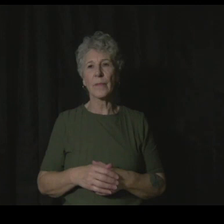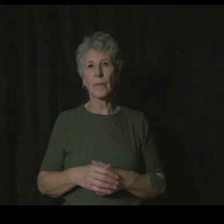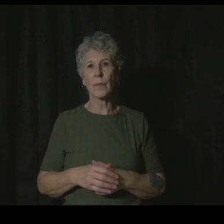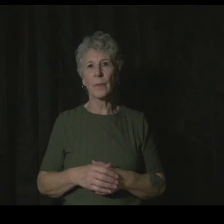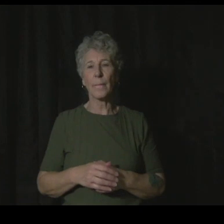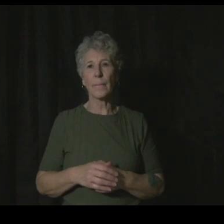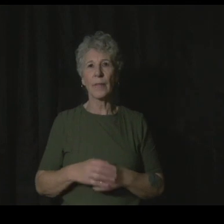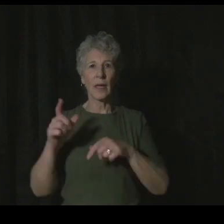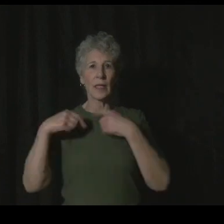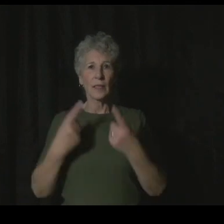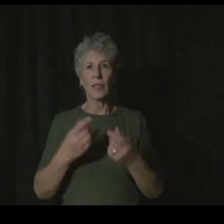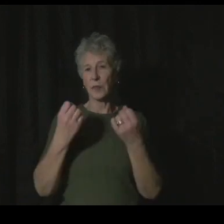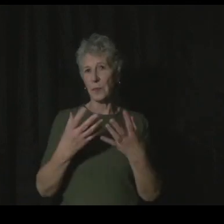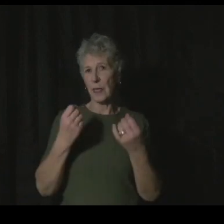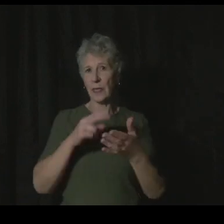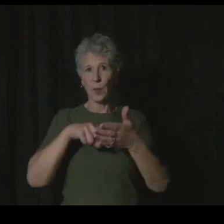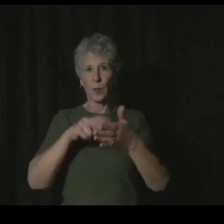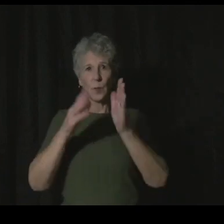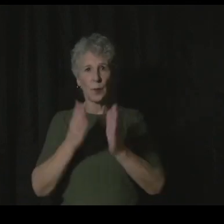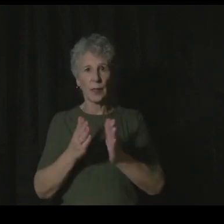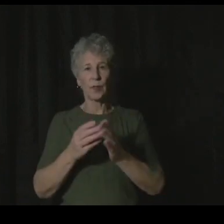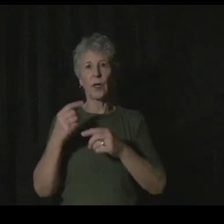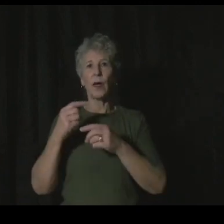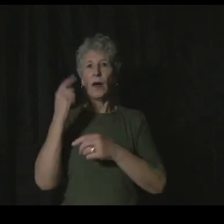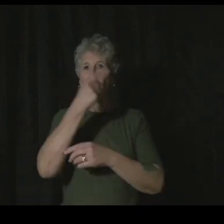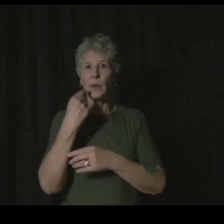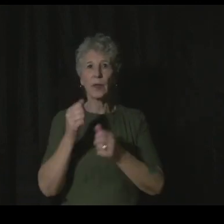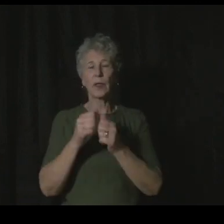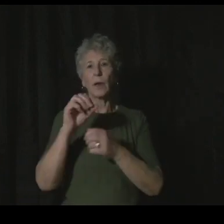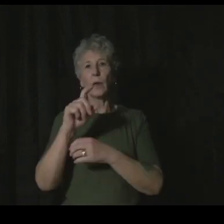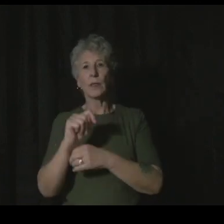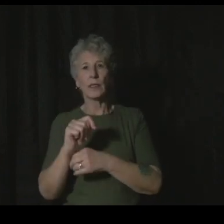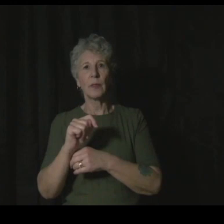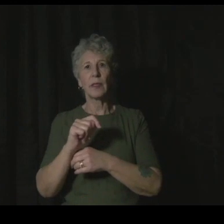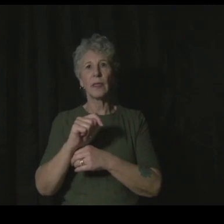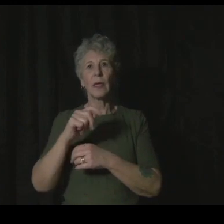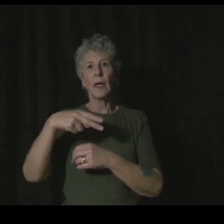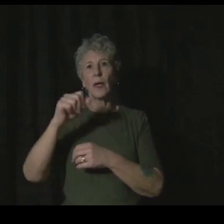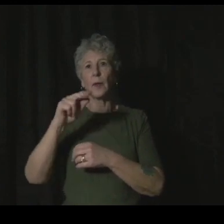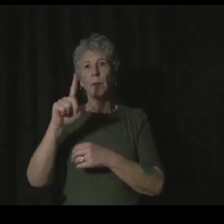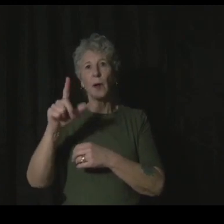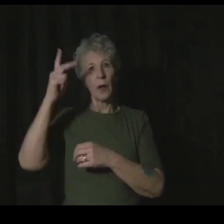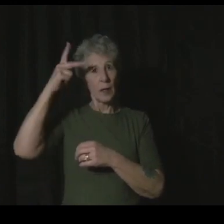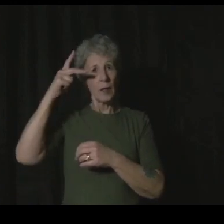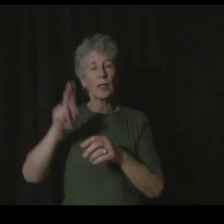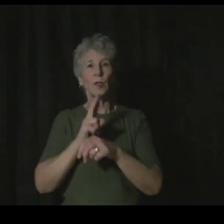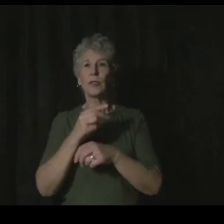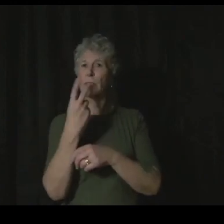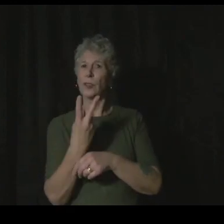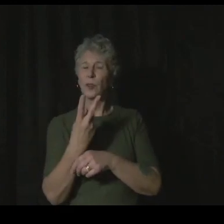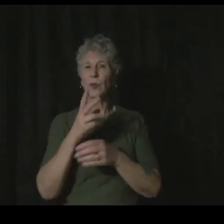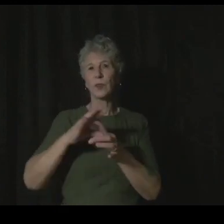Now, since many of the readers were familiar with the Old Testament, Paul uses two scriptural illustrations here.